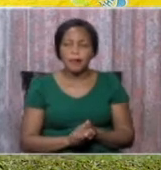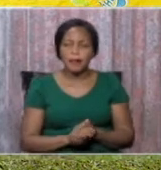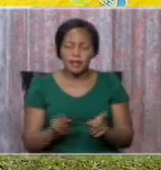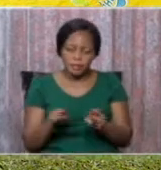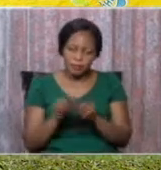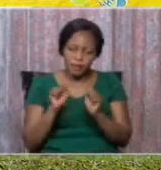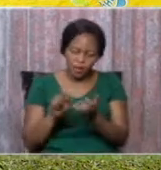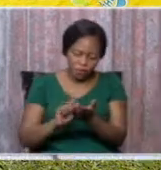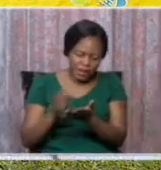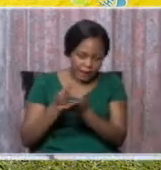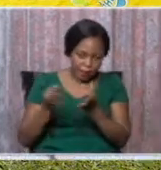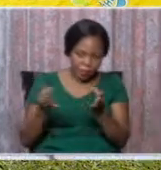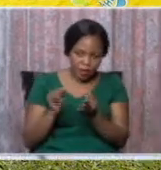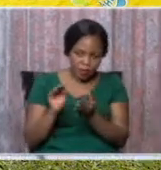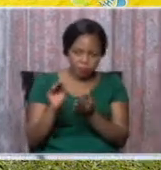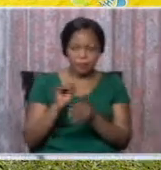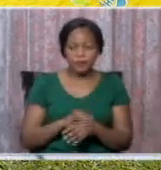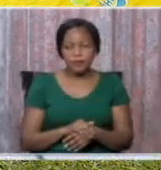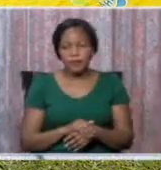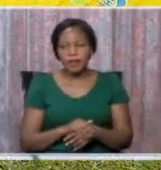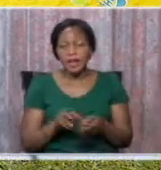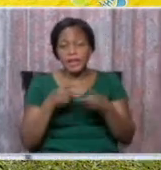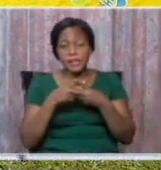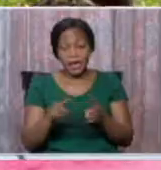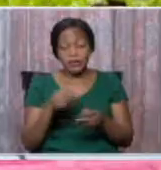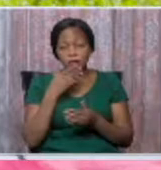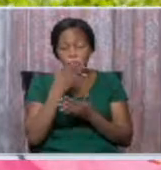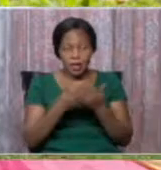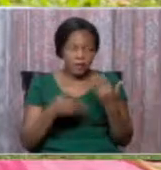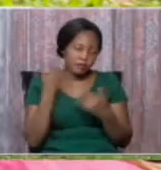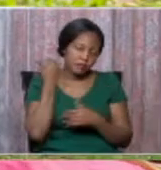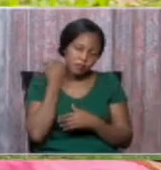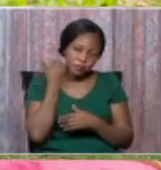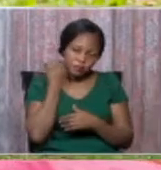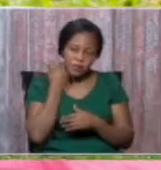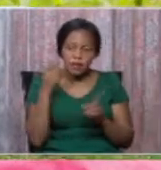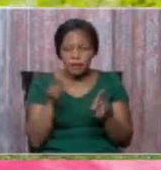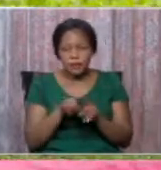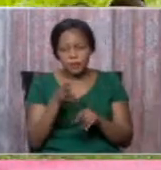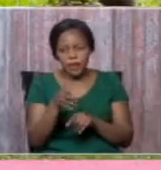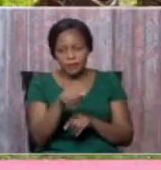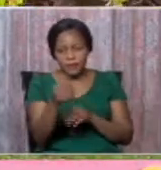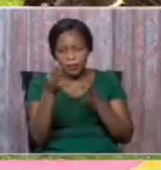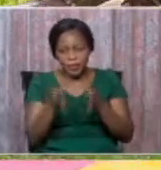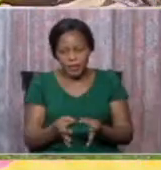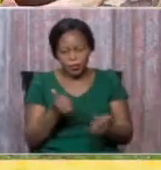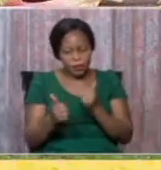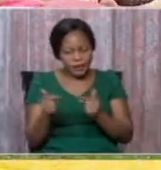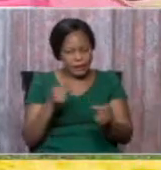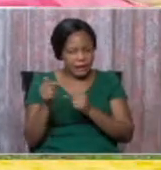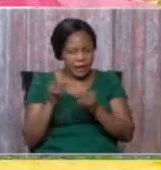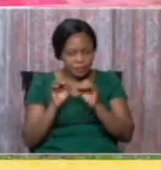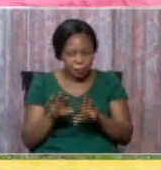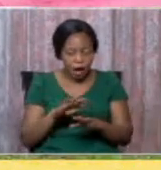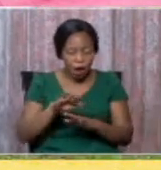things start from the brain. Did you know that? Yes. Mm-hmm. There are special things that happen in